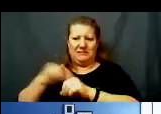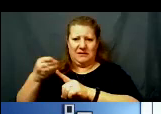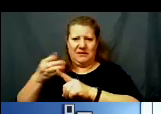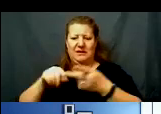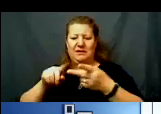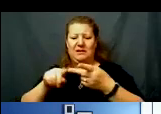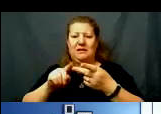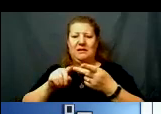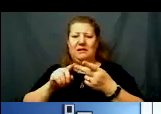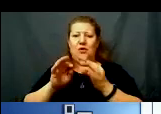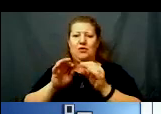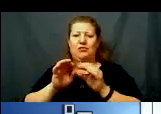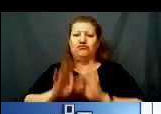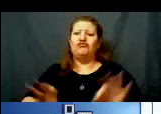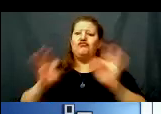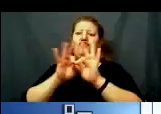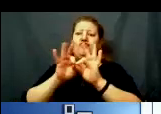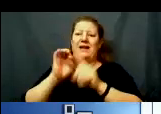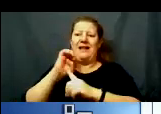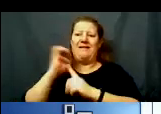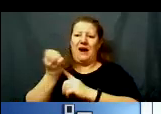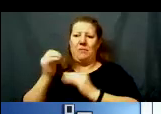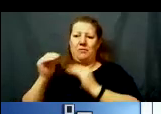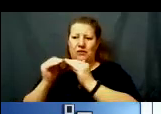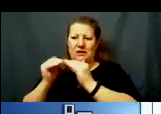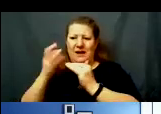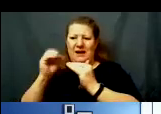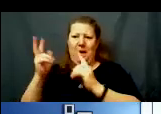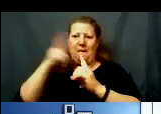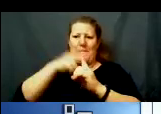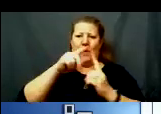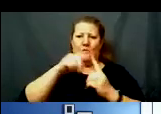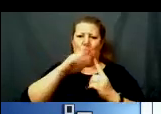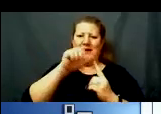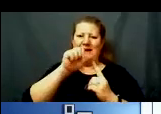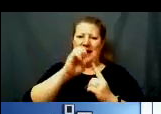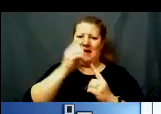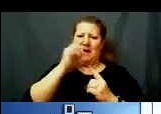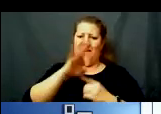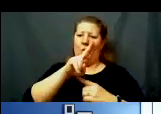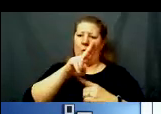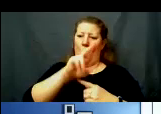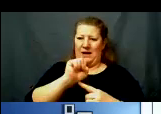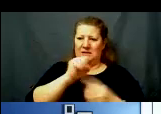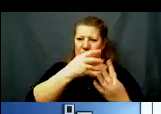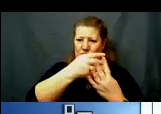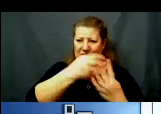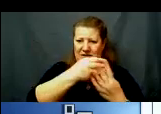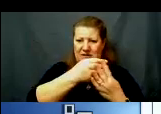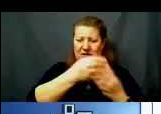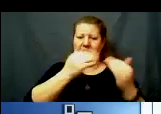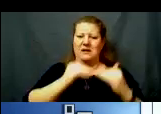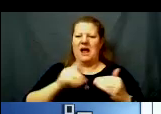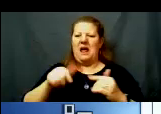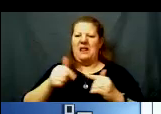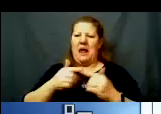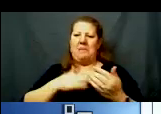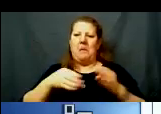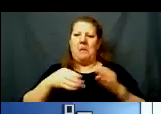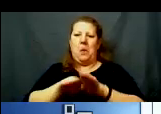critical environmental justice, and then apply that to the case of the U.S. prison system, and then I'll have some concluding